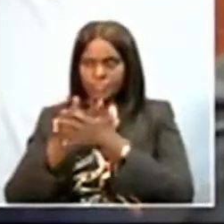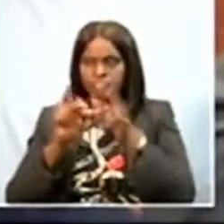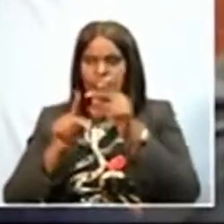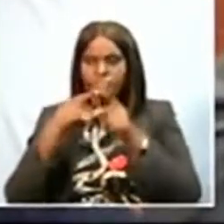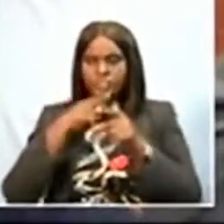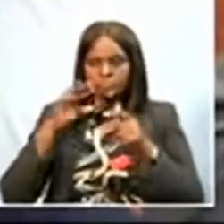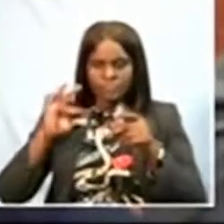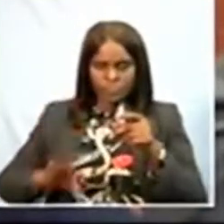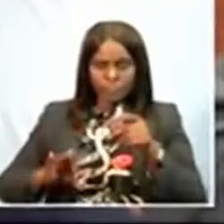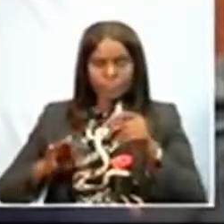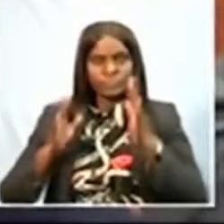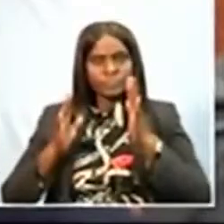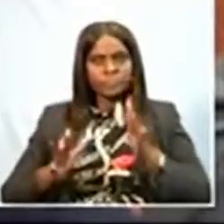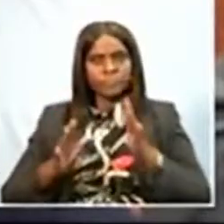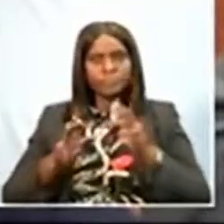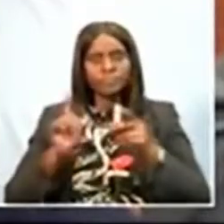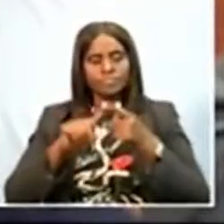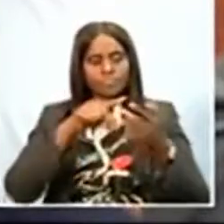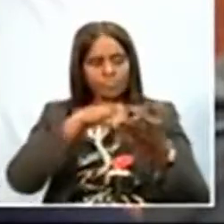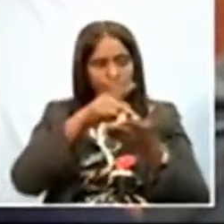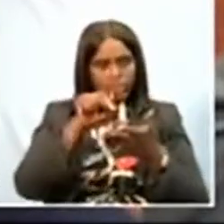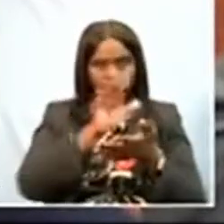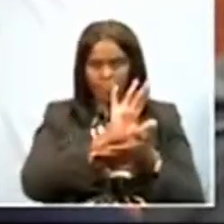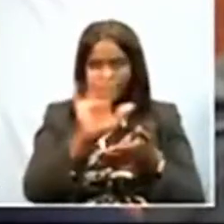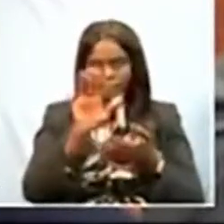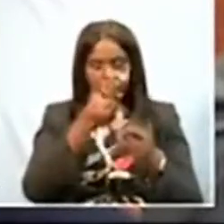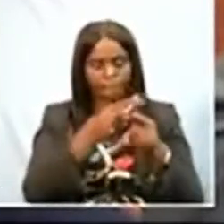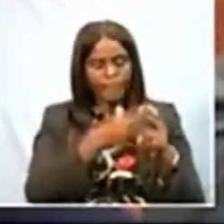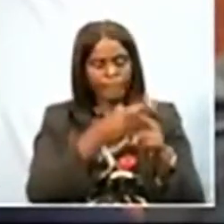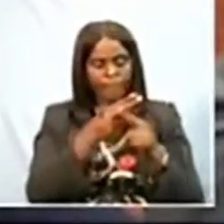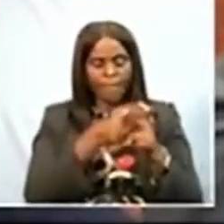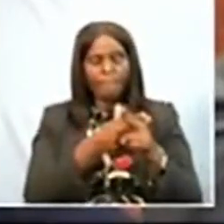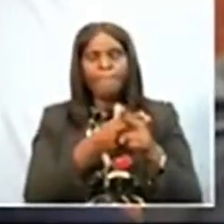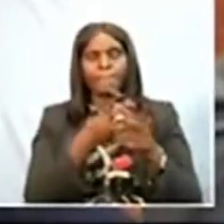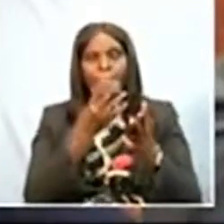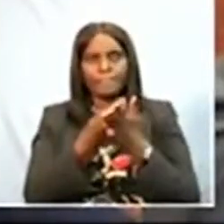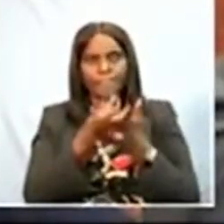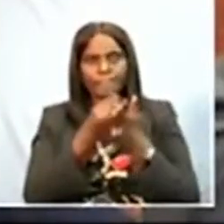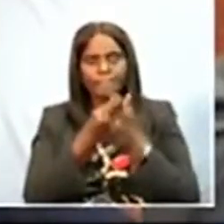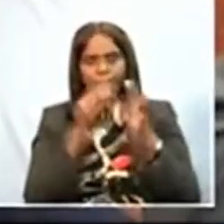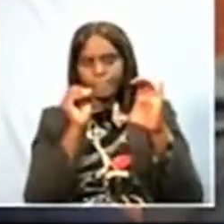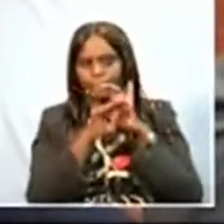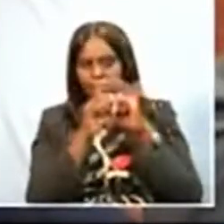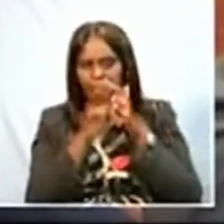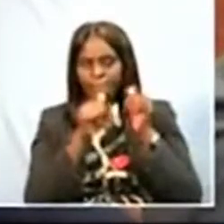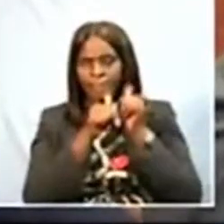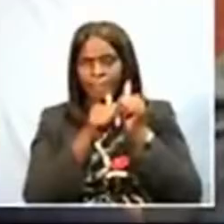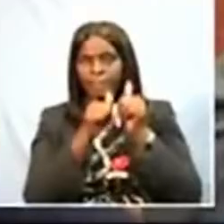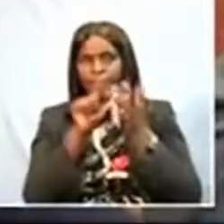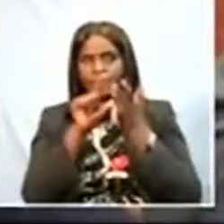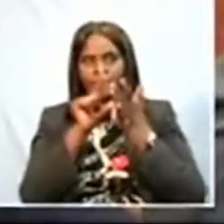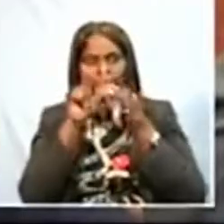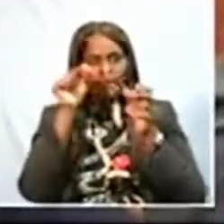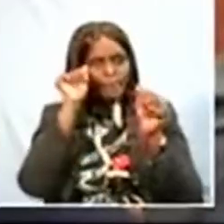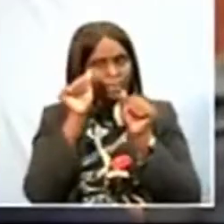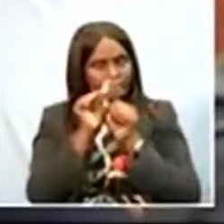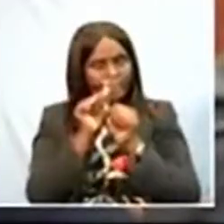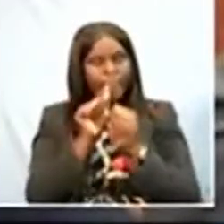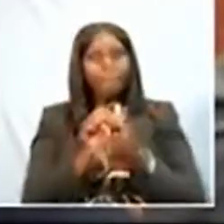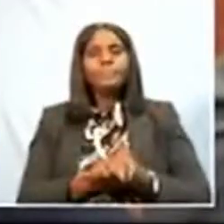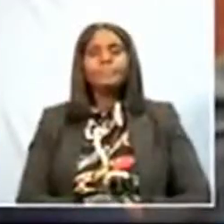beneficiaries reminding them to pay their monthly premiums according to the loan agreement.